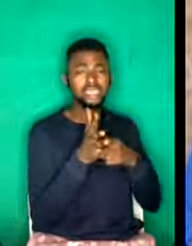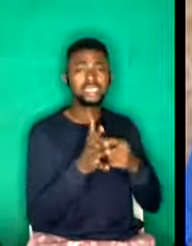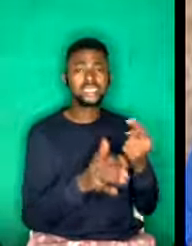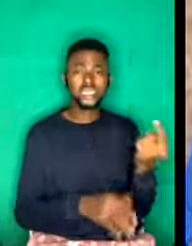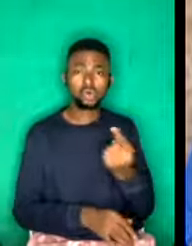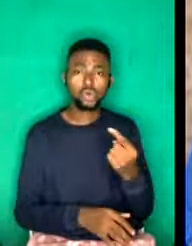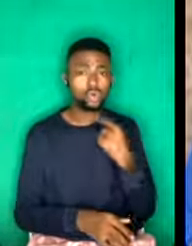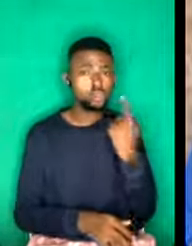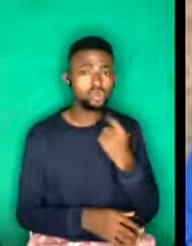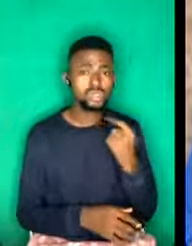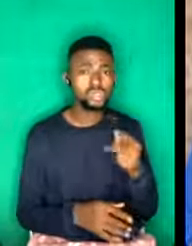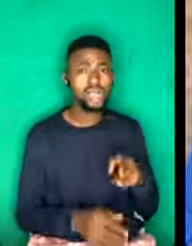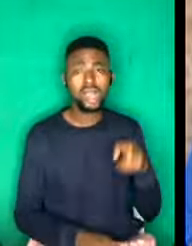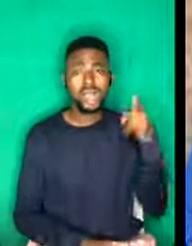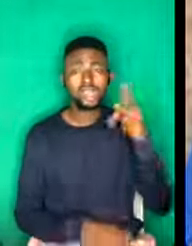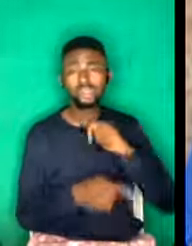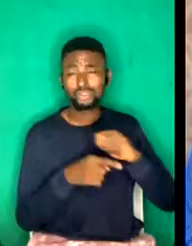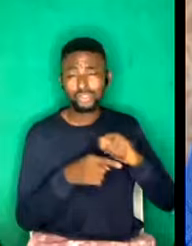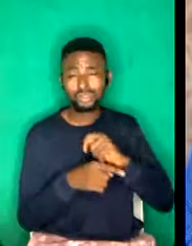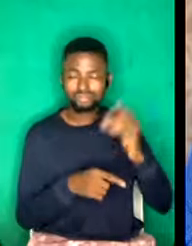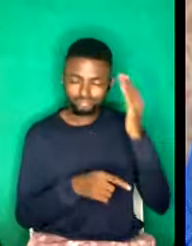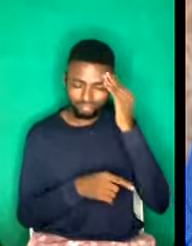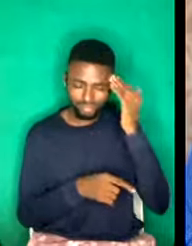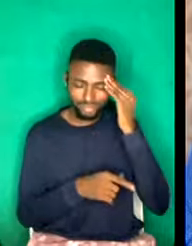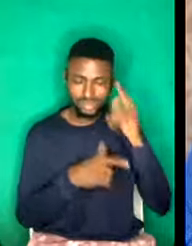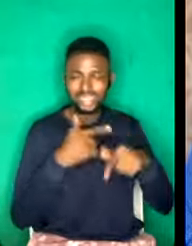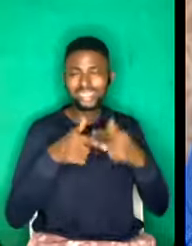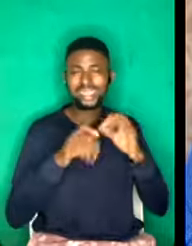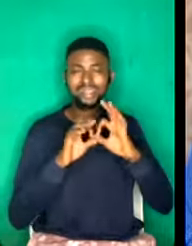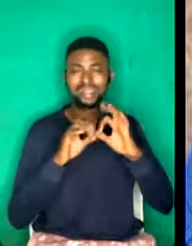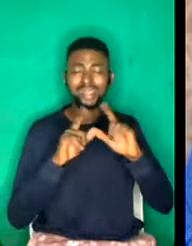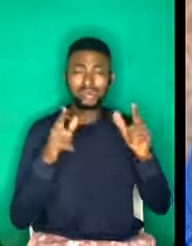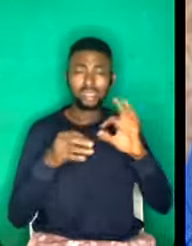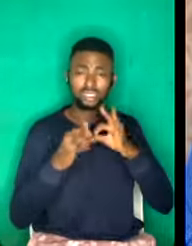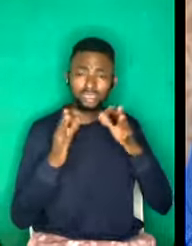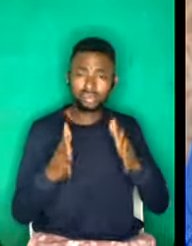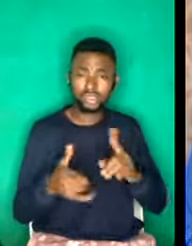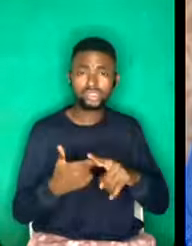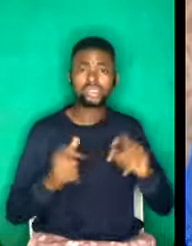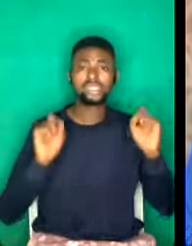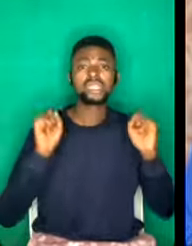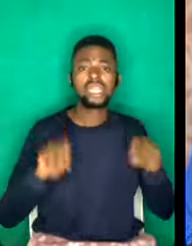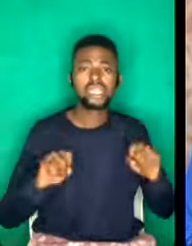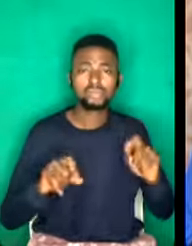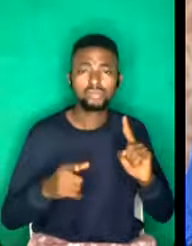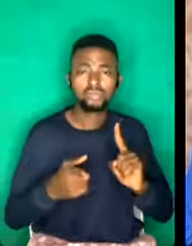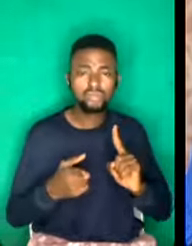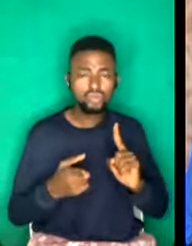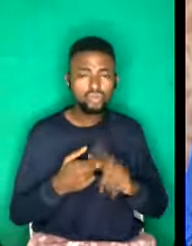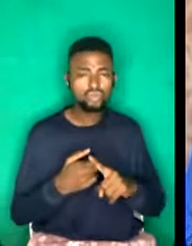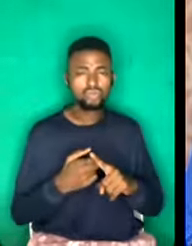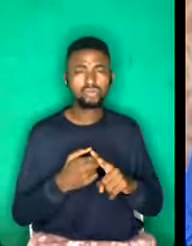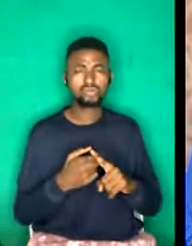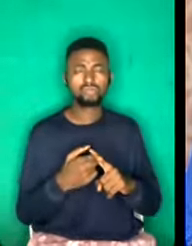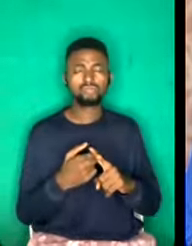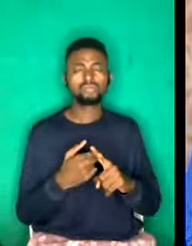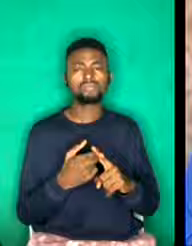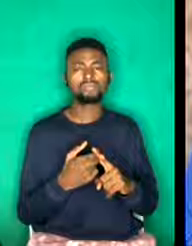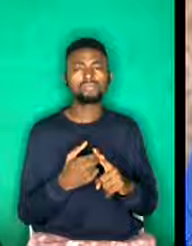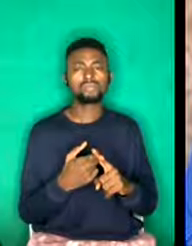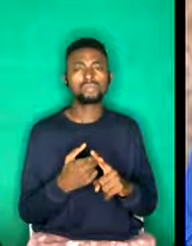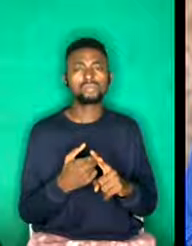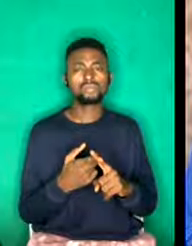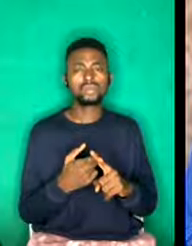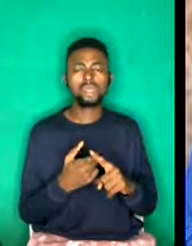highly trained and knowledgeable sign language interpreter to be able to move very